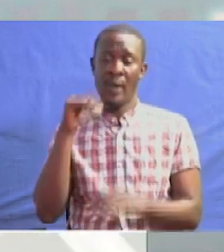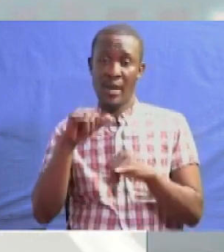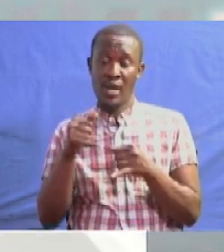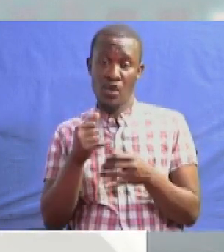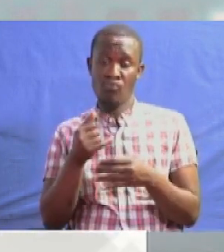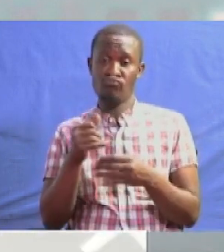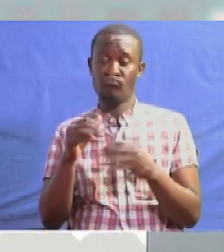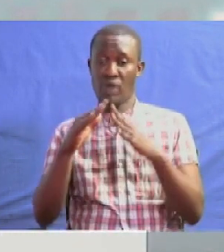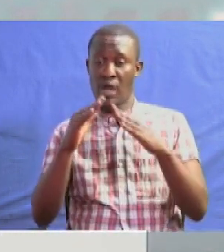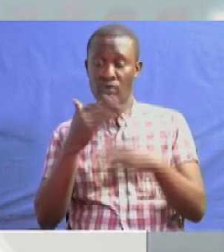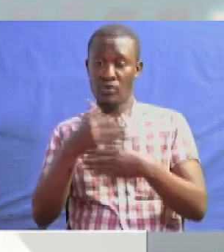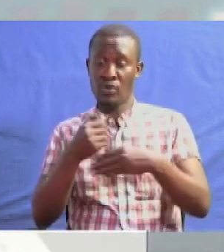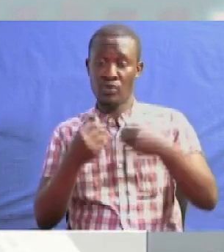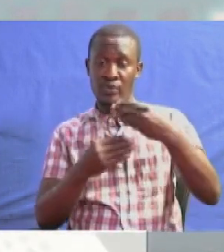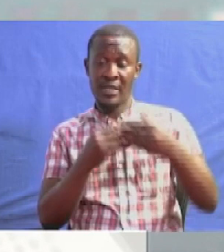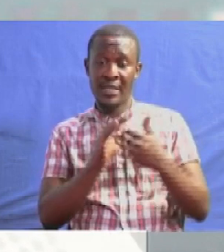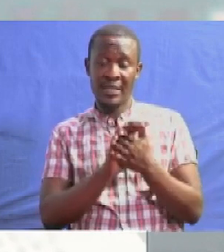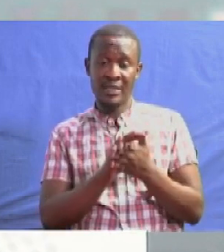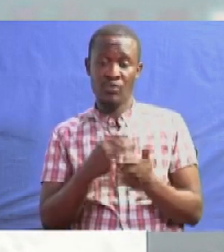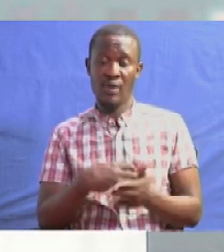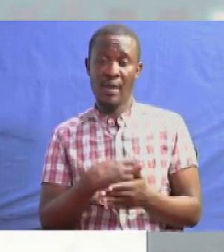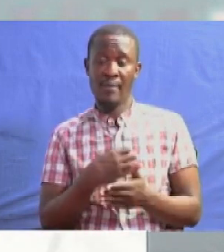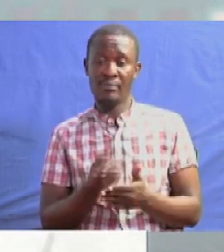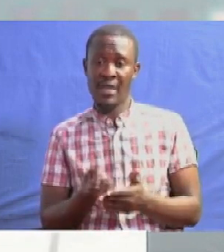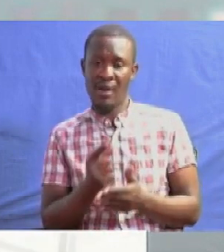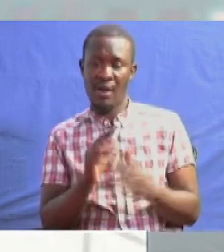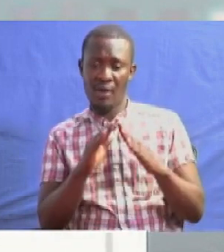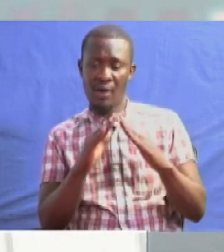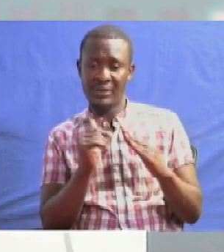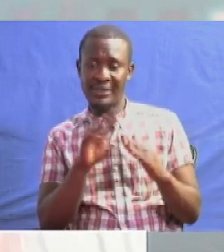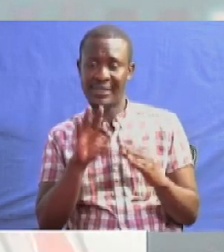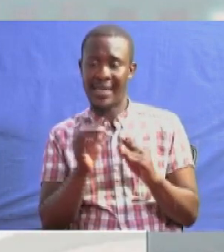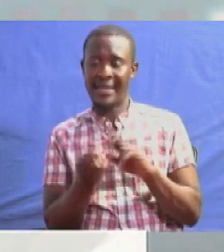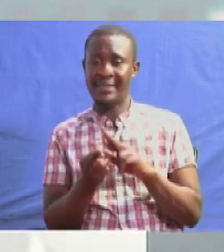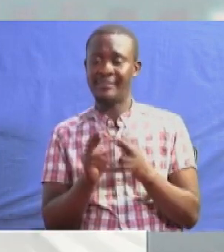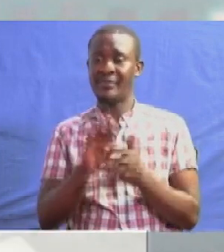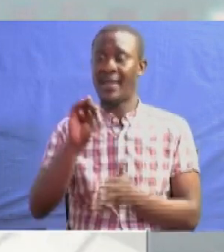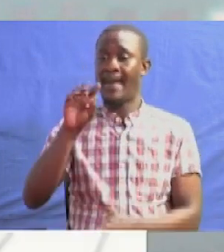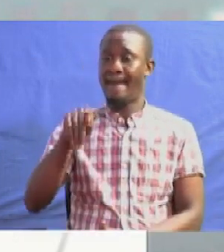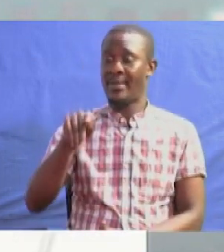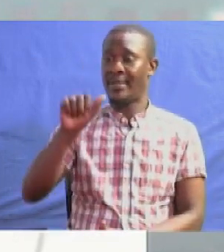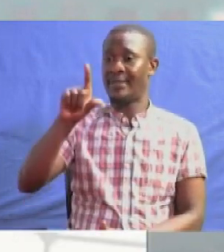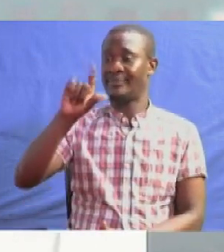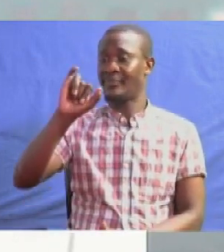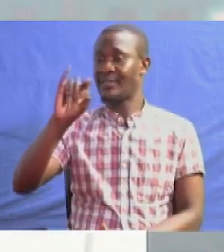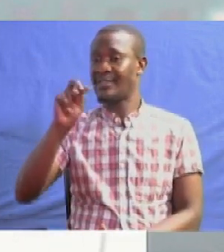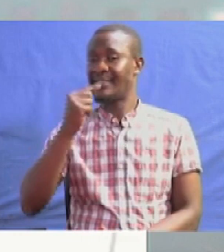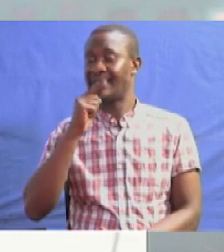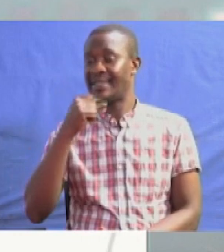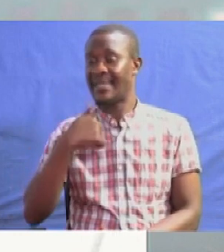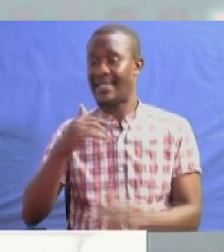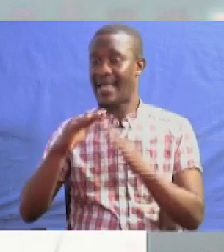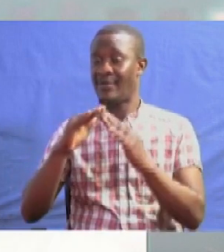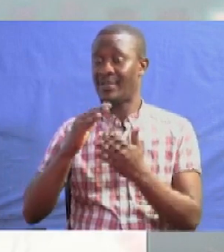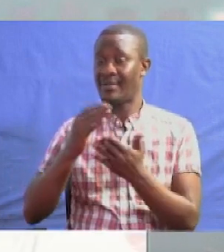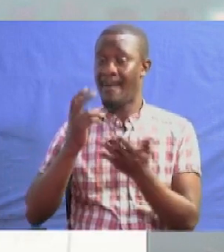project. Speaking when visiting the affordable housing construction site, Thika Town Member of Parliament Alice Nganga said that the housing